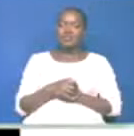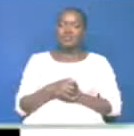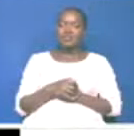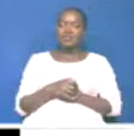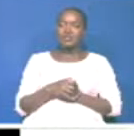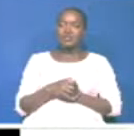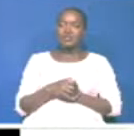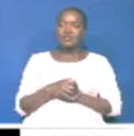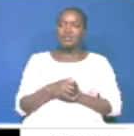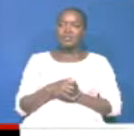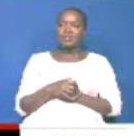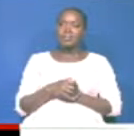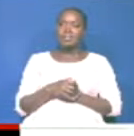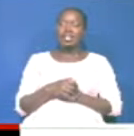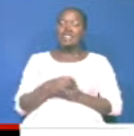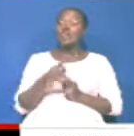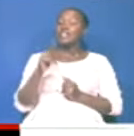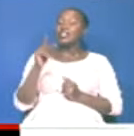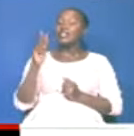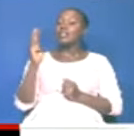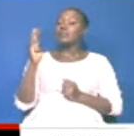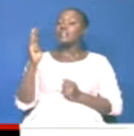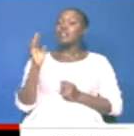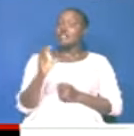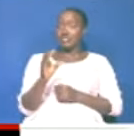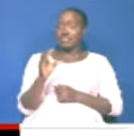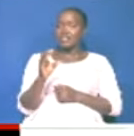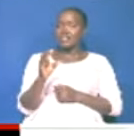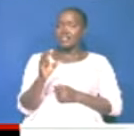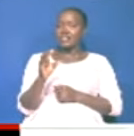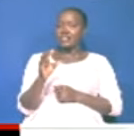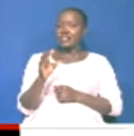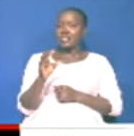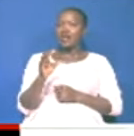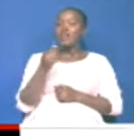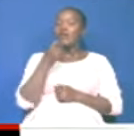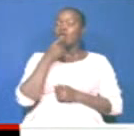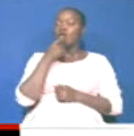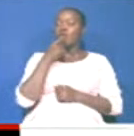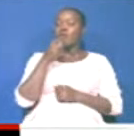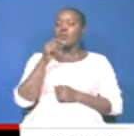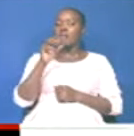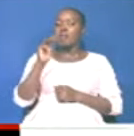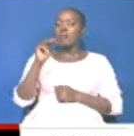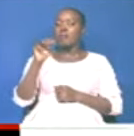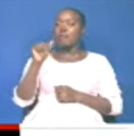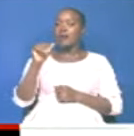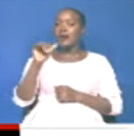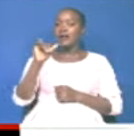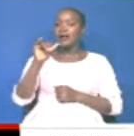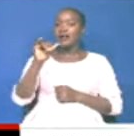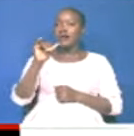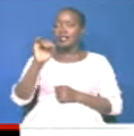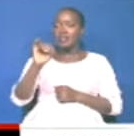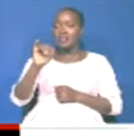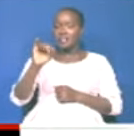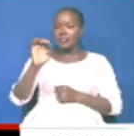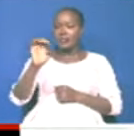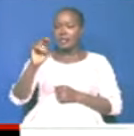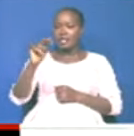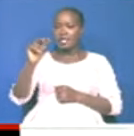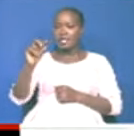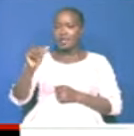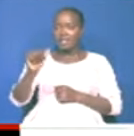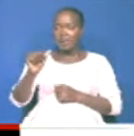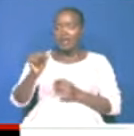The Kenya Broadcasting Corporation's Mayienga FM and Radio Taifa Caravan traversed Homa